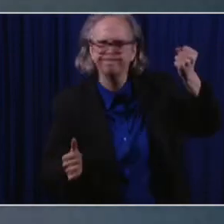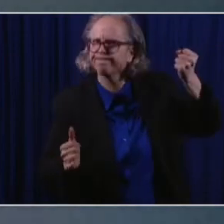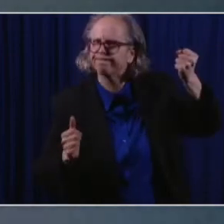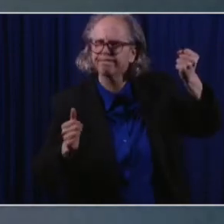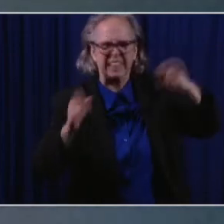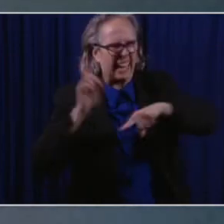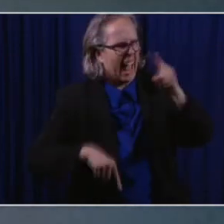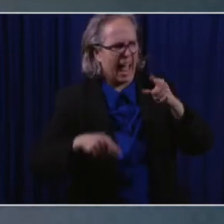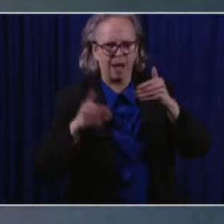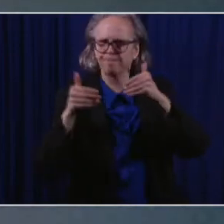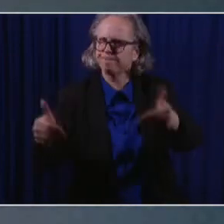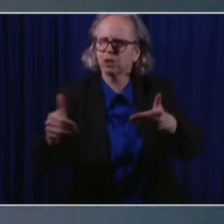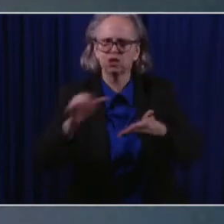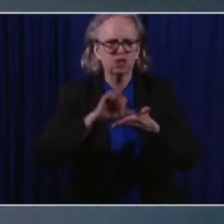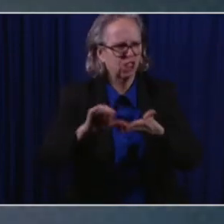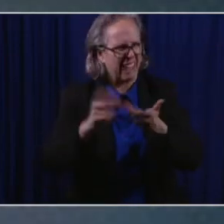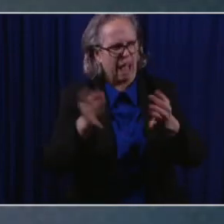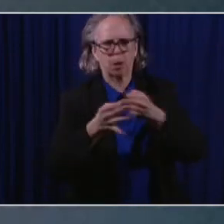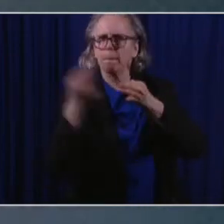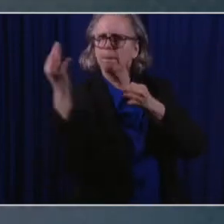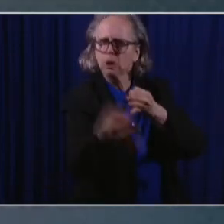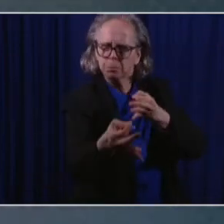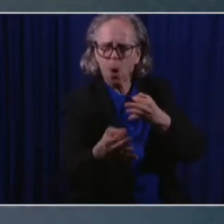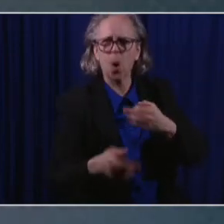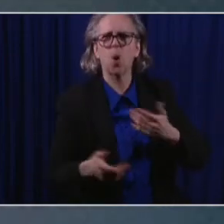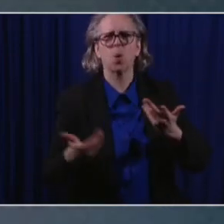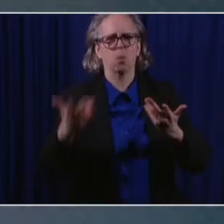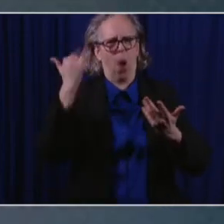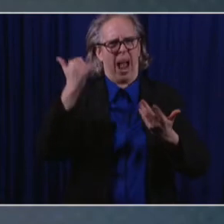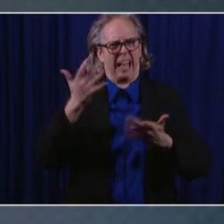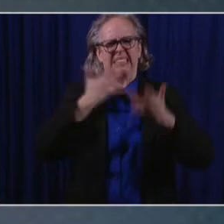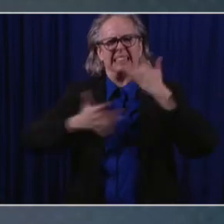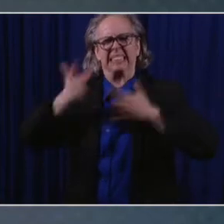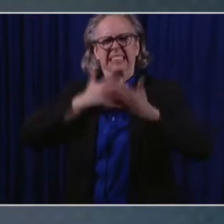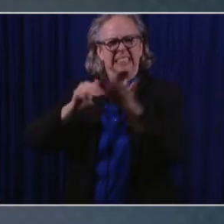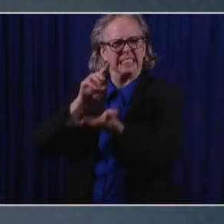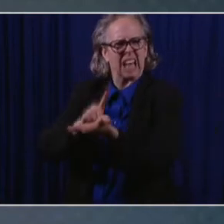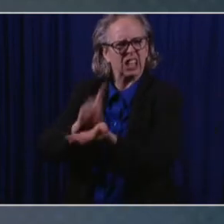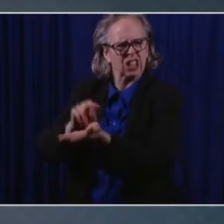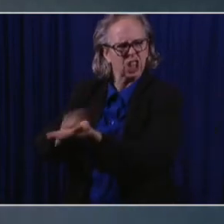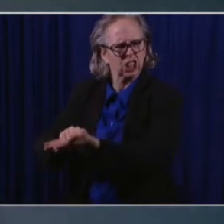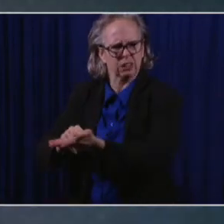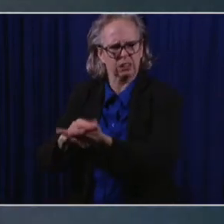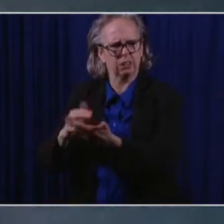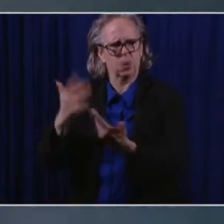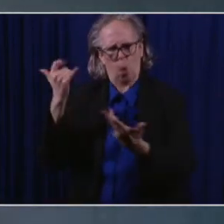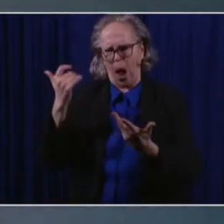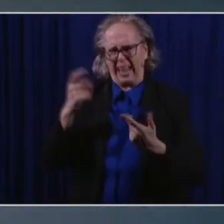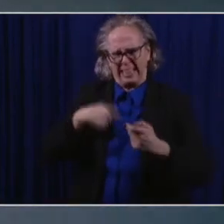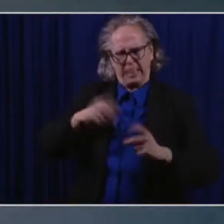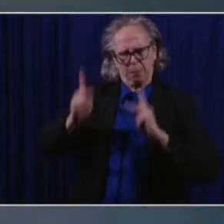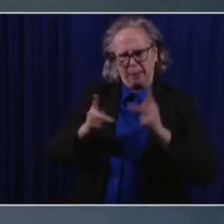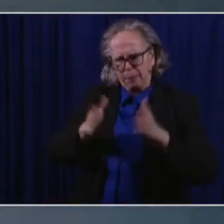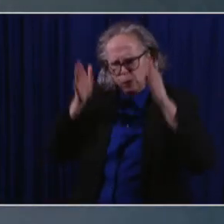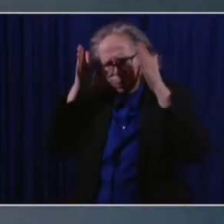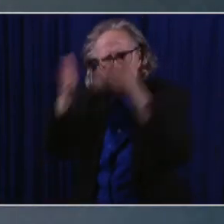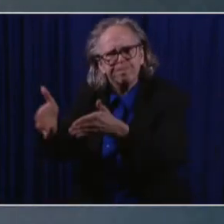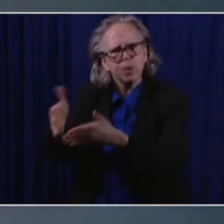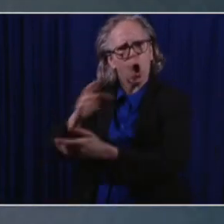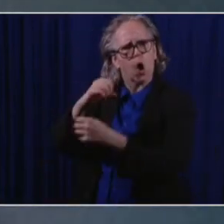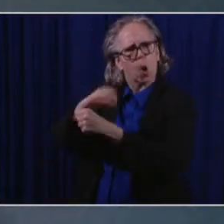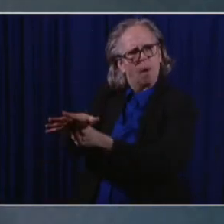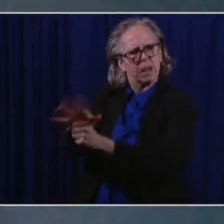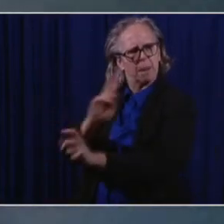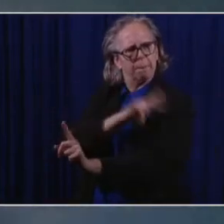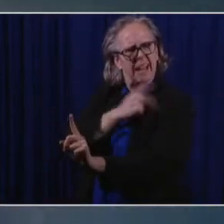in the hospital floors and in the ICUs to take care of people. We also started coalescing our ambulatory surgery